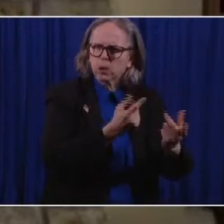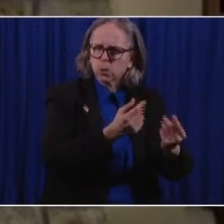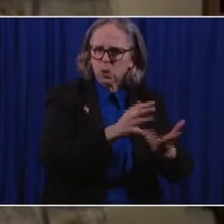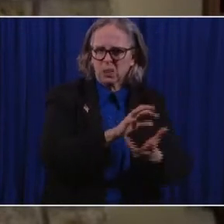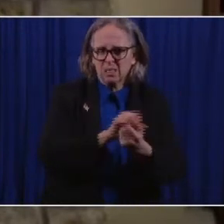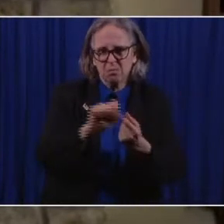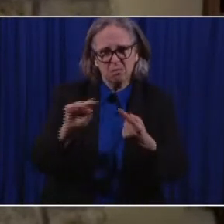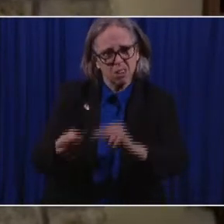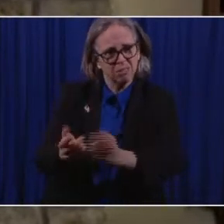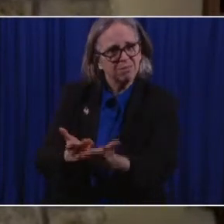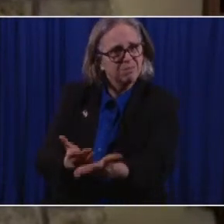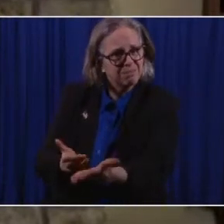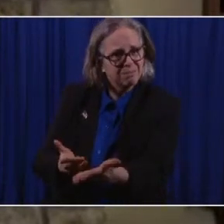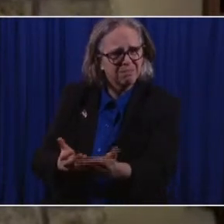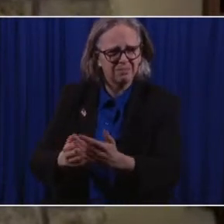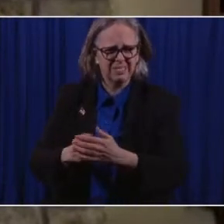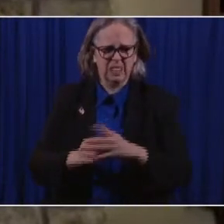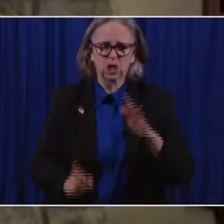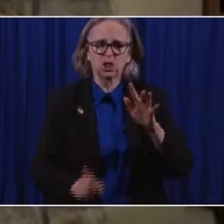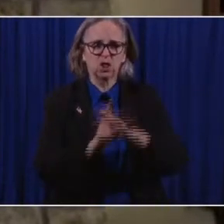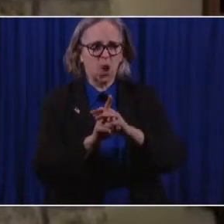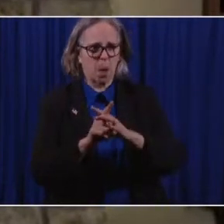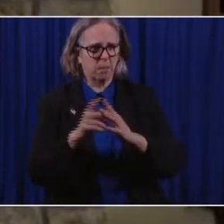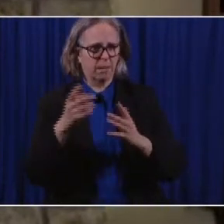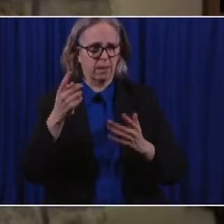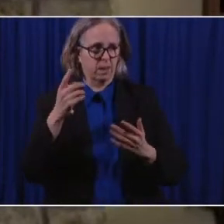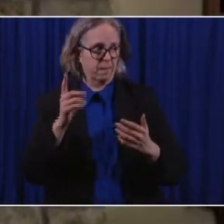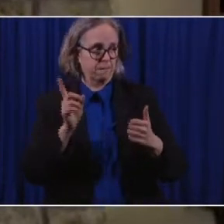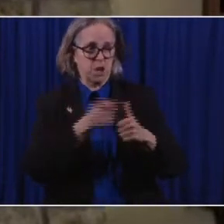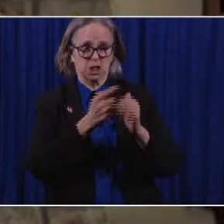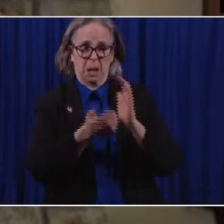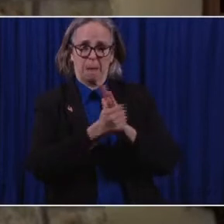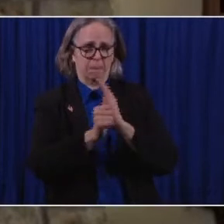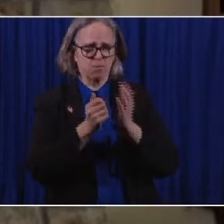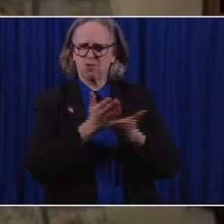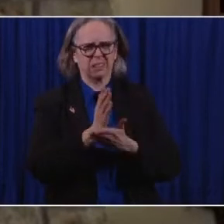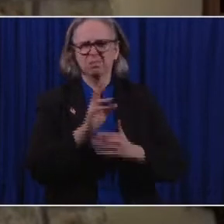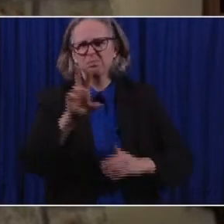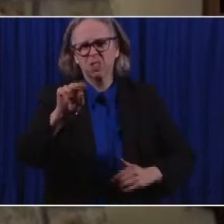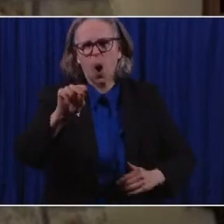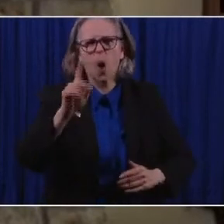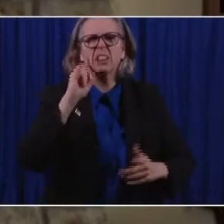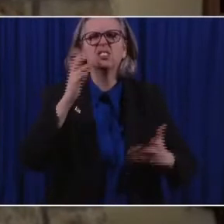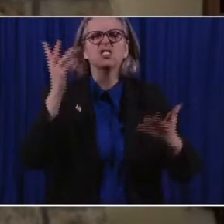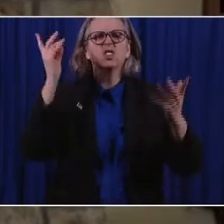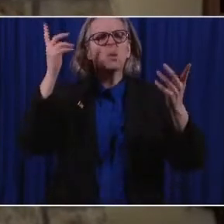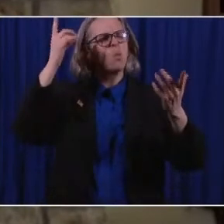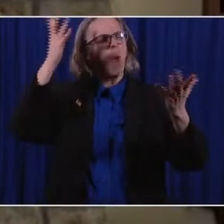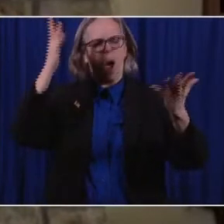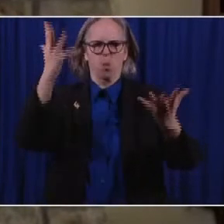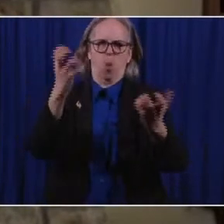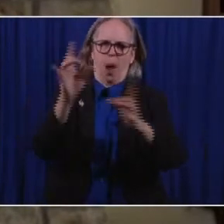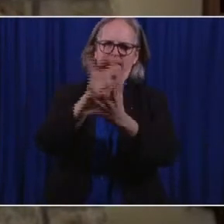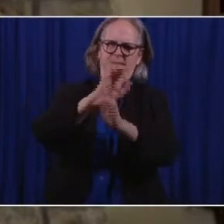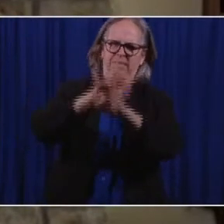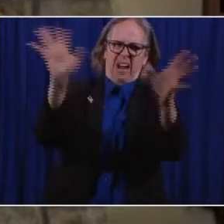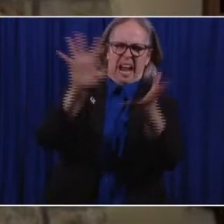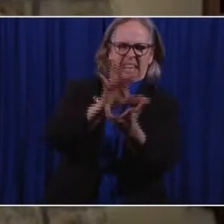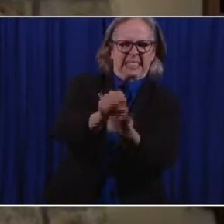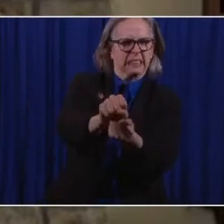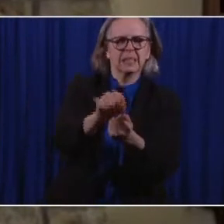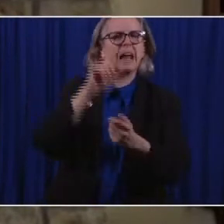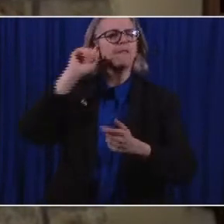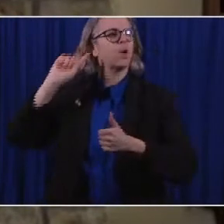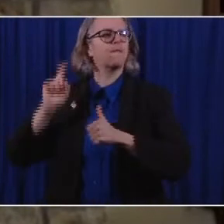exercising their First Amendment rights. They're there to commit violence. I would worry about that. And so I would think about a different place